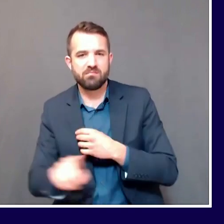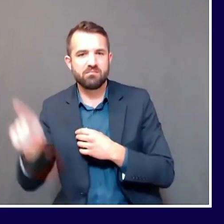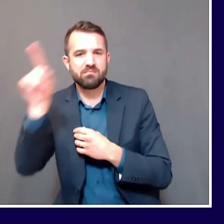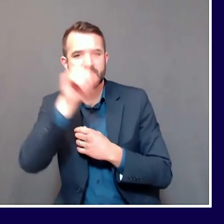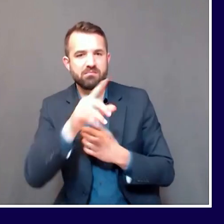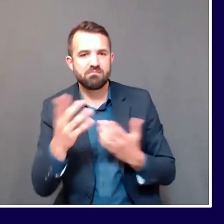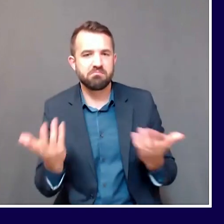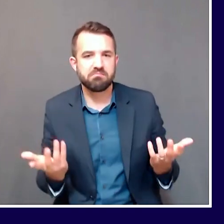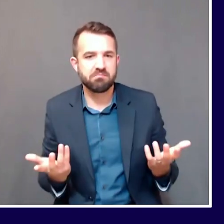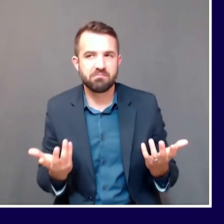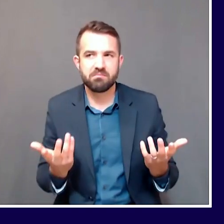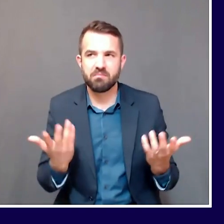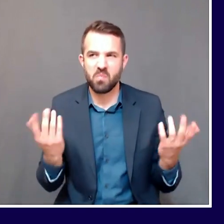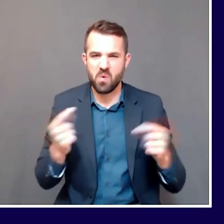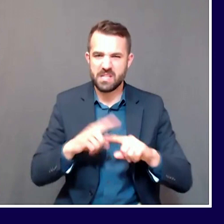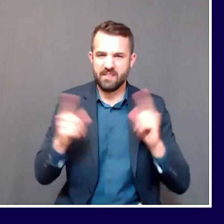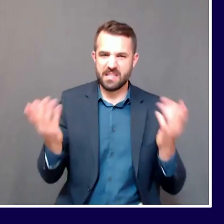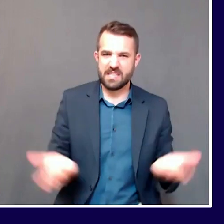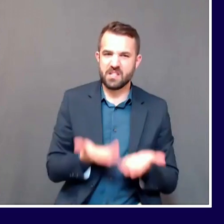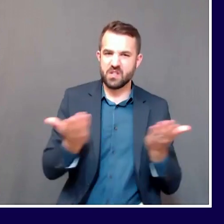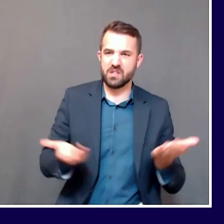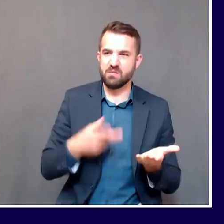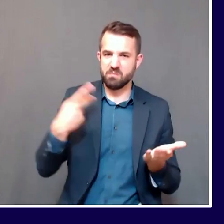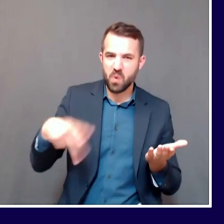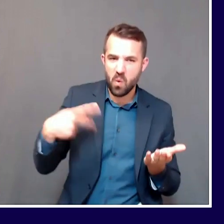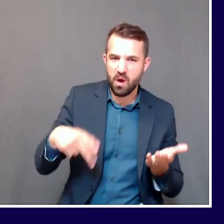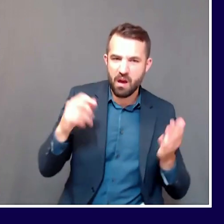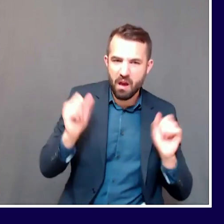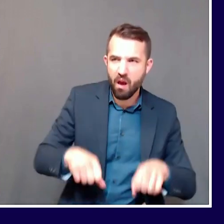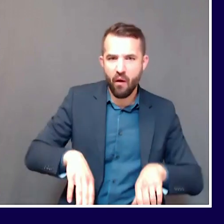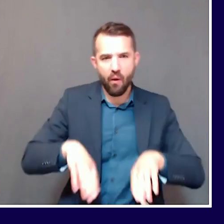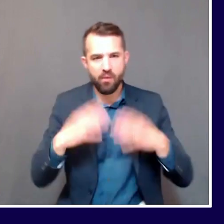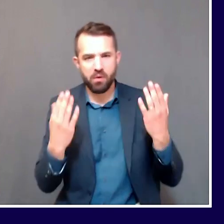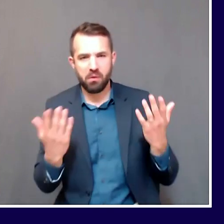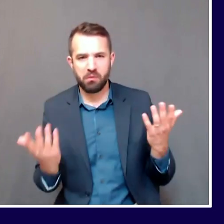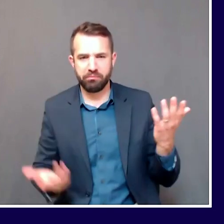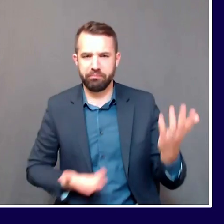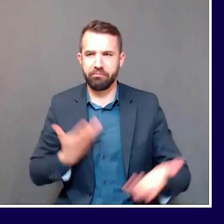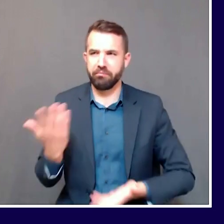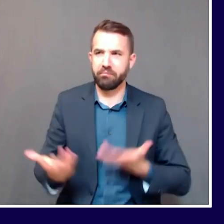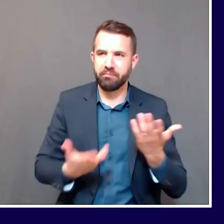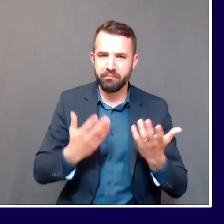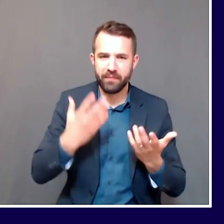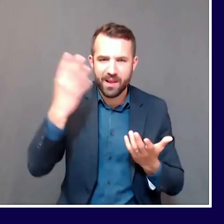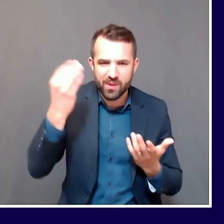really a public health decision and not an economic decision, Commissioner.